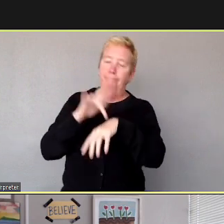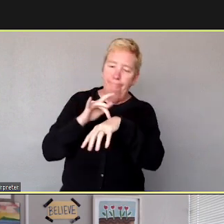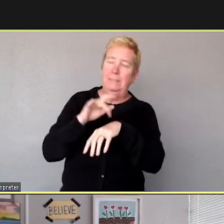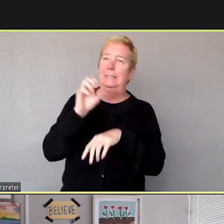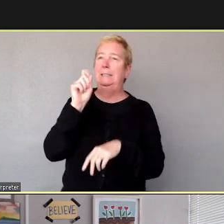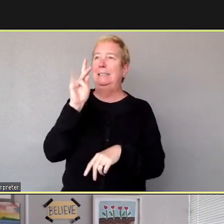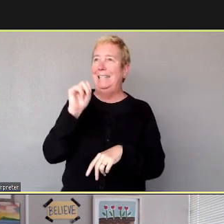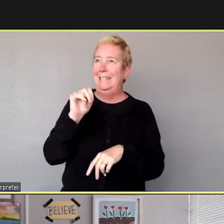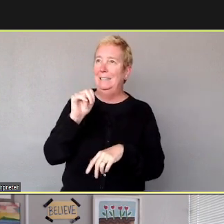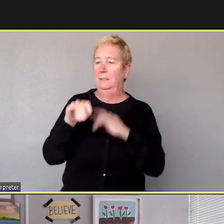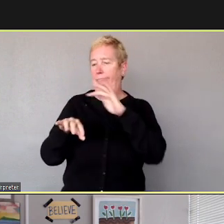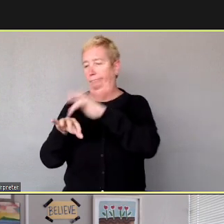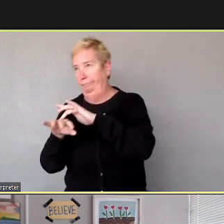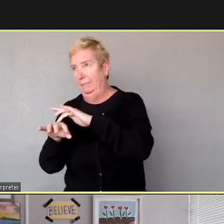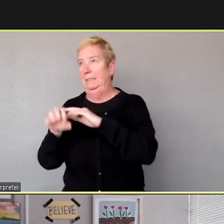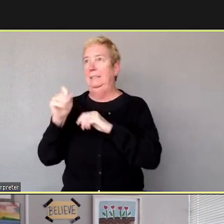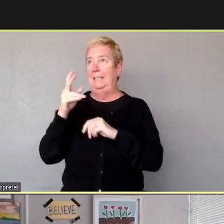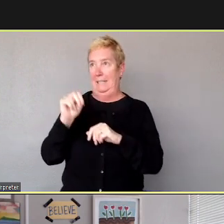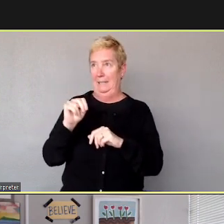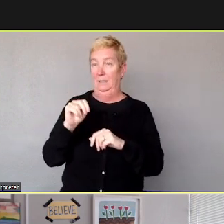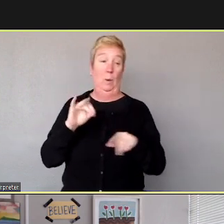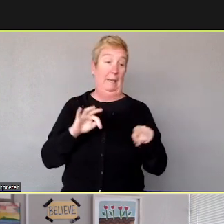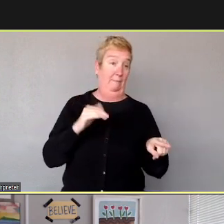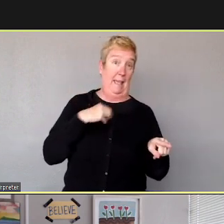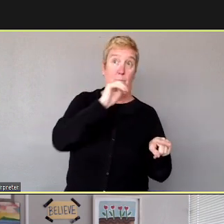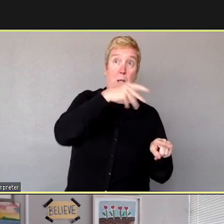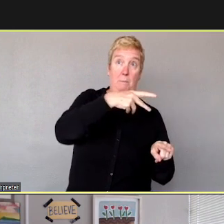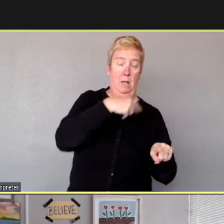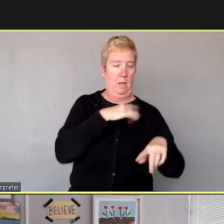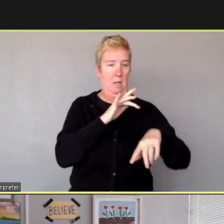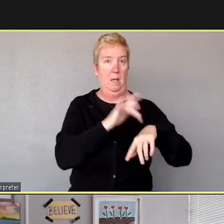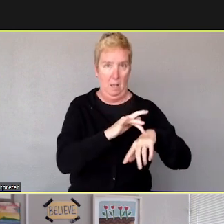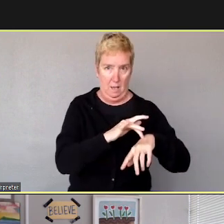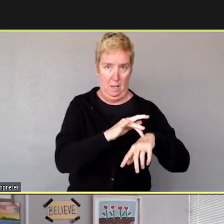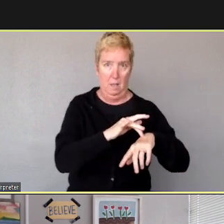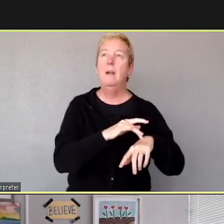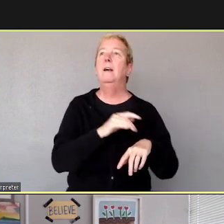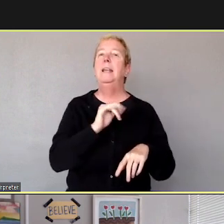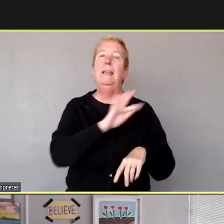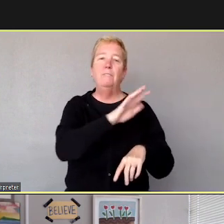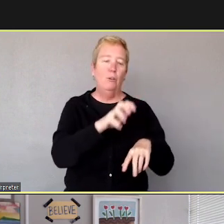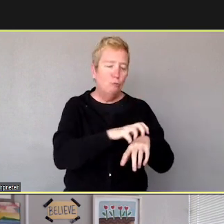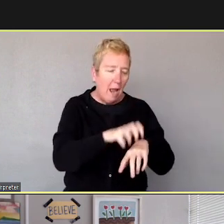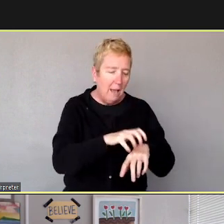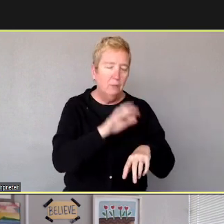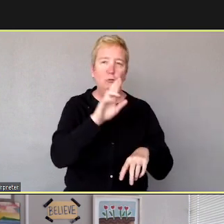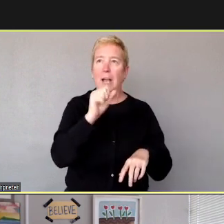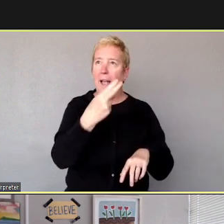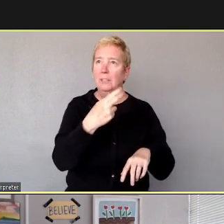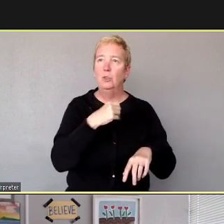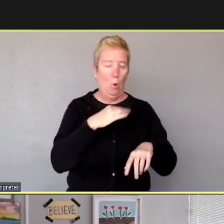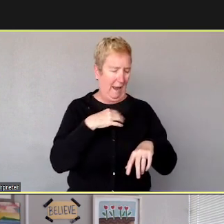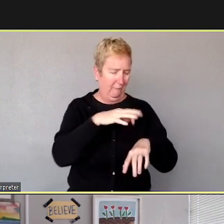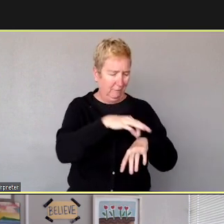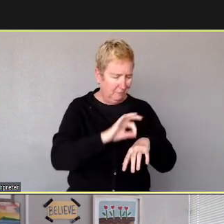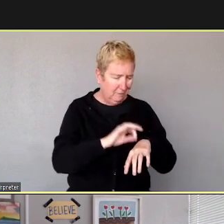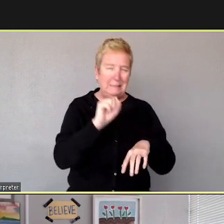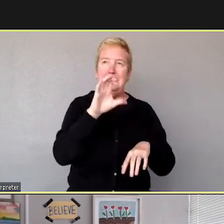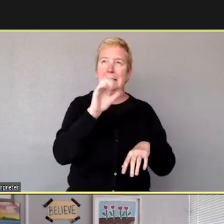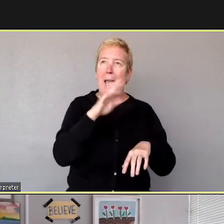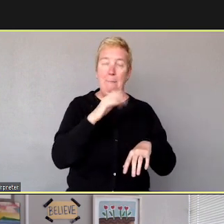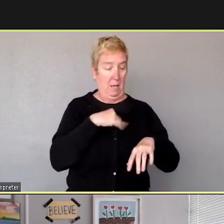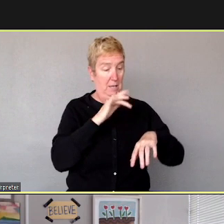who already has monkeypox. So direct contact with the rash or scabs on the person's skin. You can also